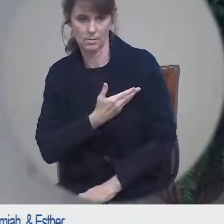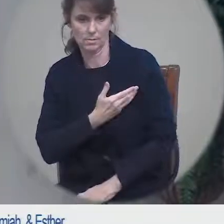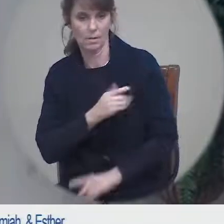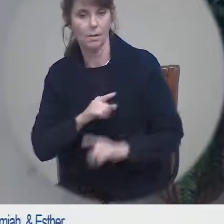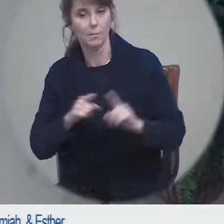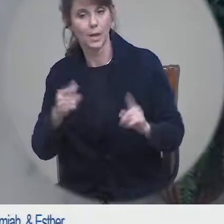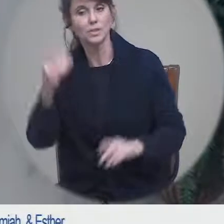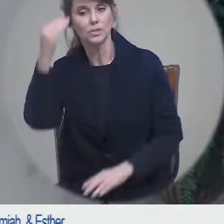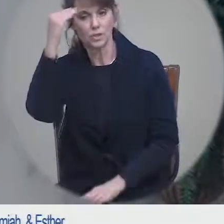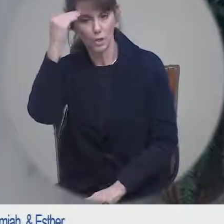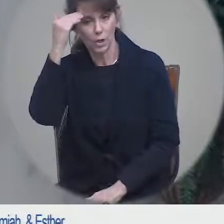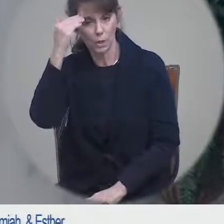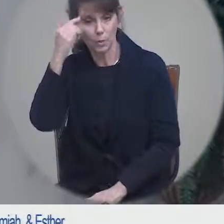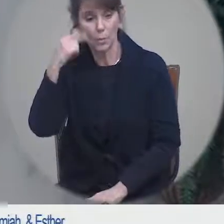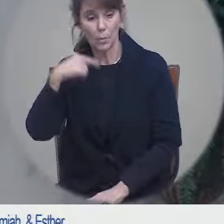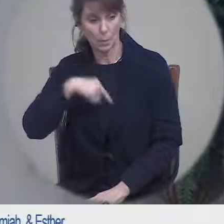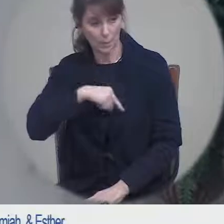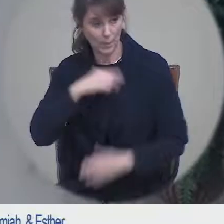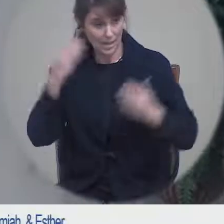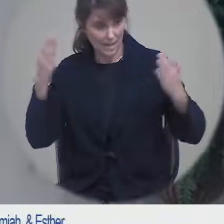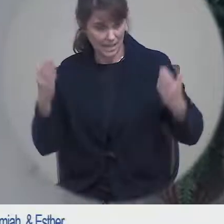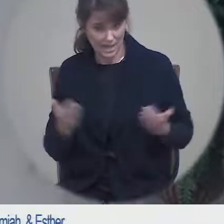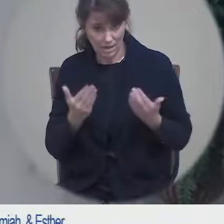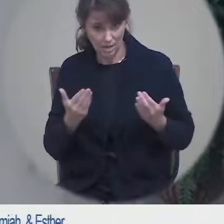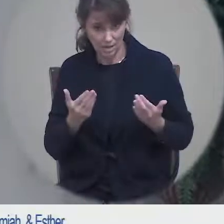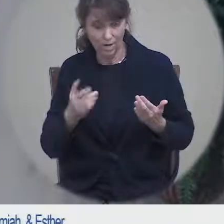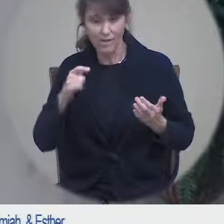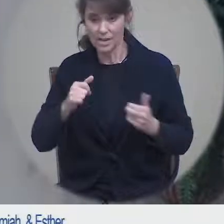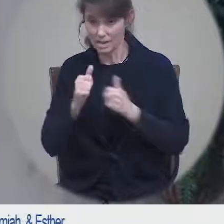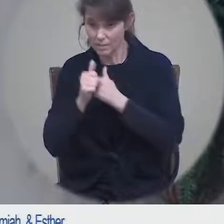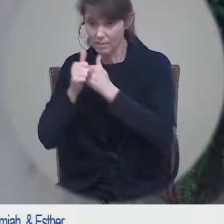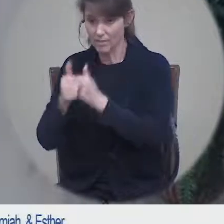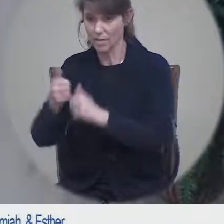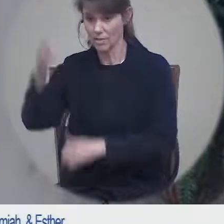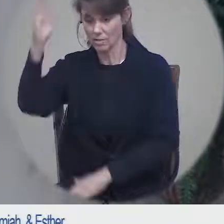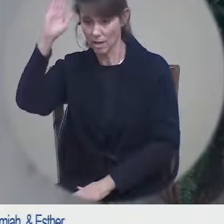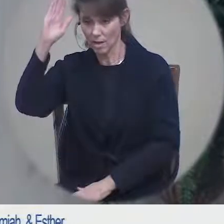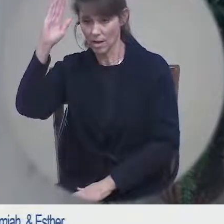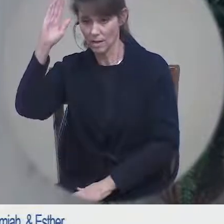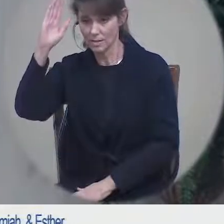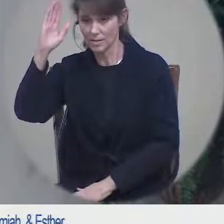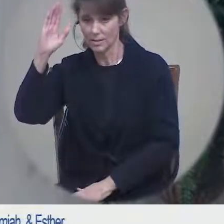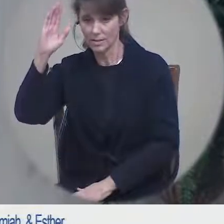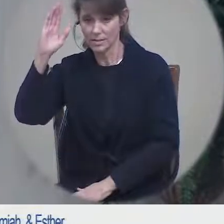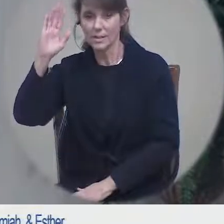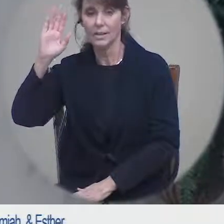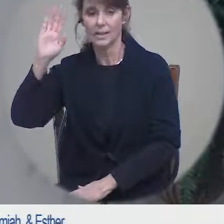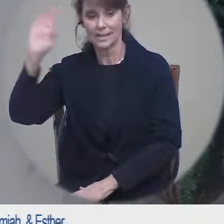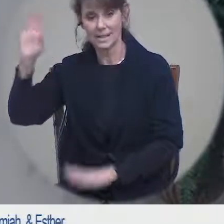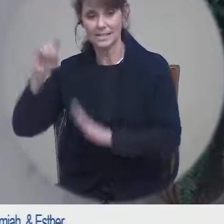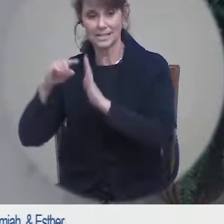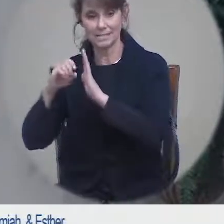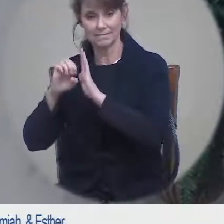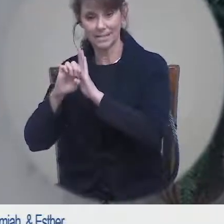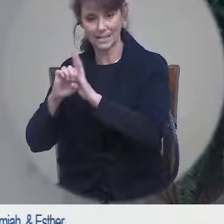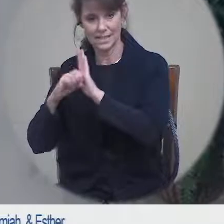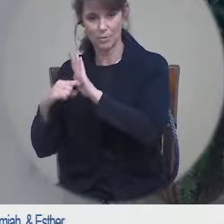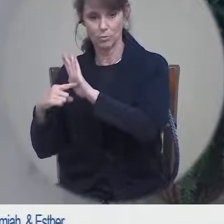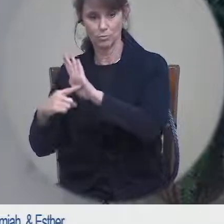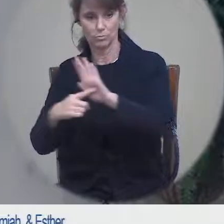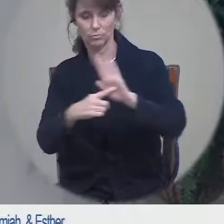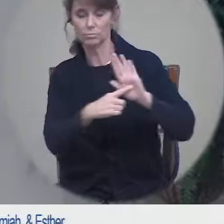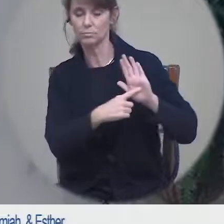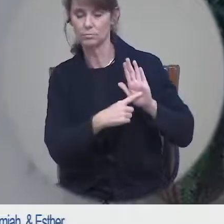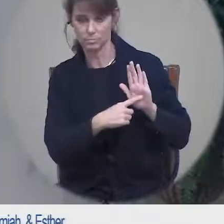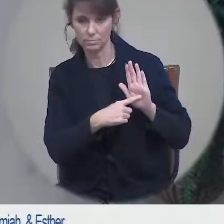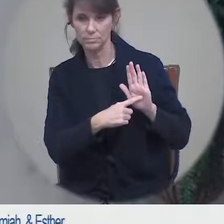we're here and we need to live godly and stand as a light in the midst of darkness. I think that's what the call is all the